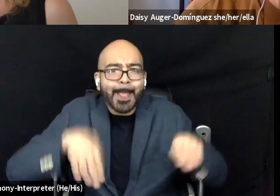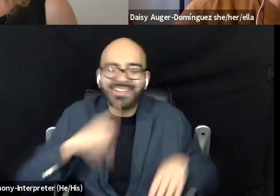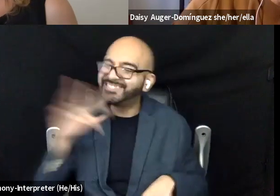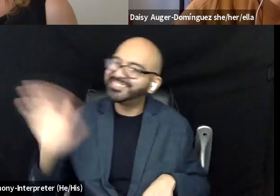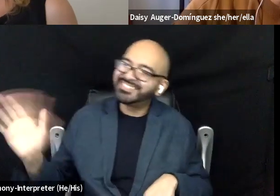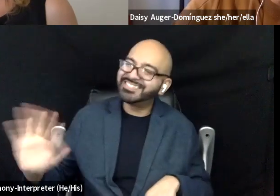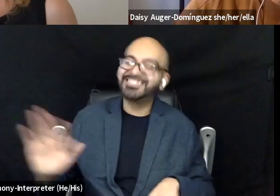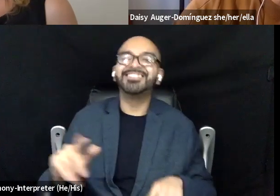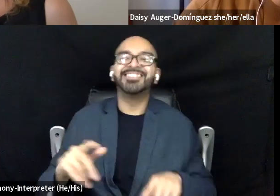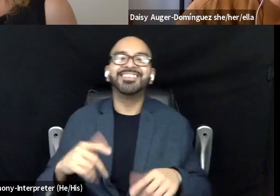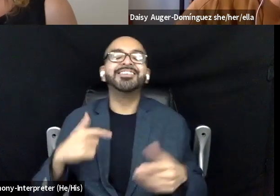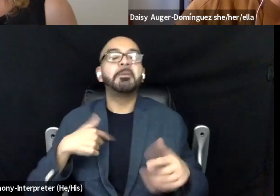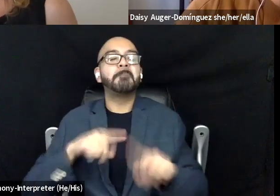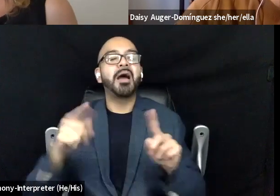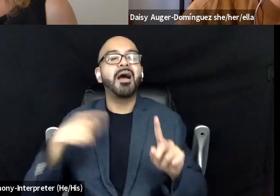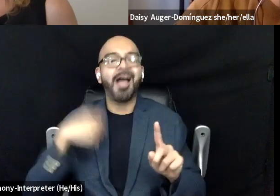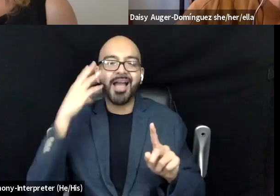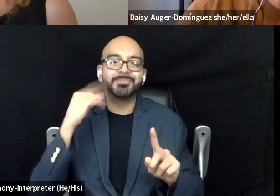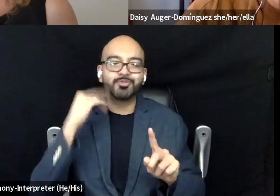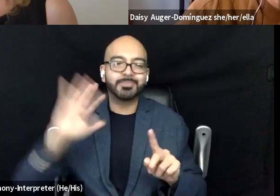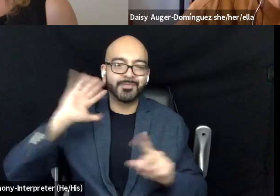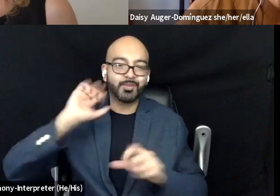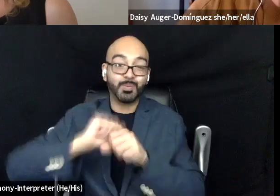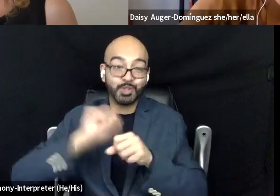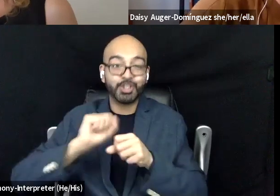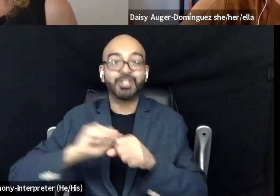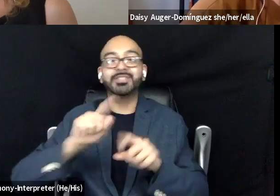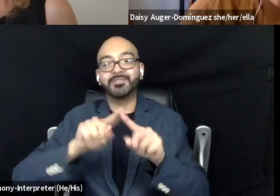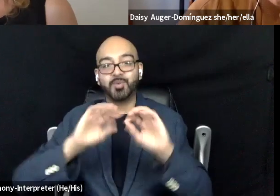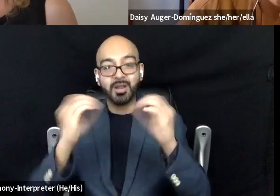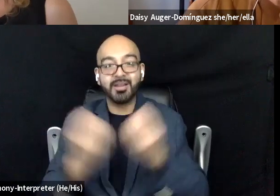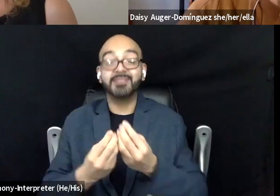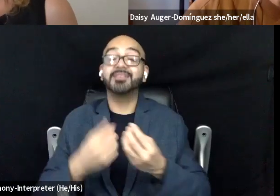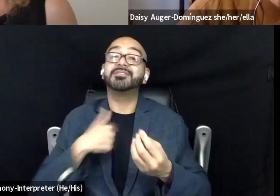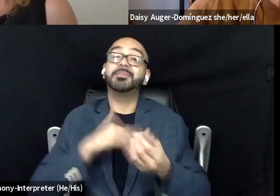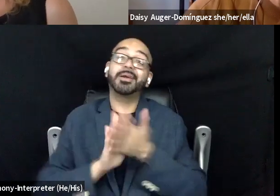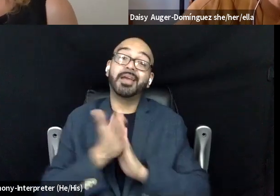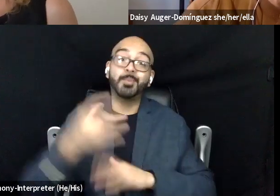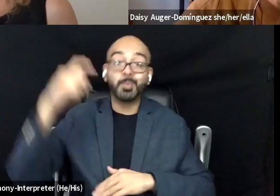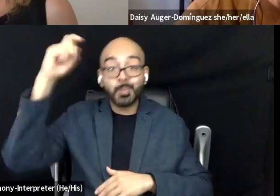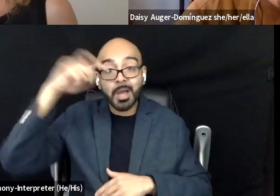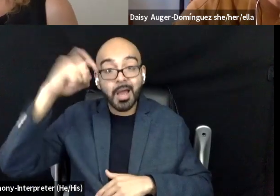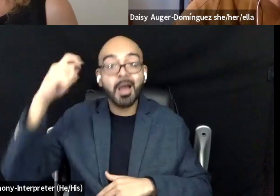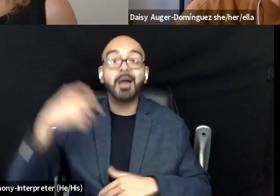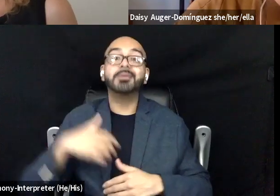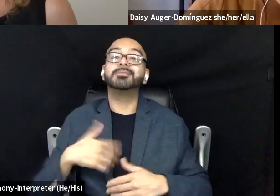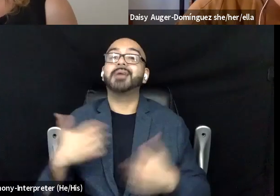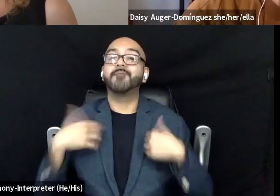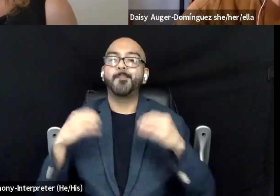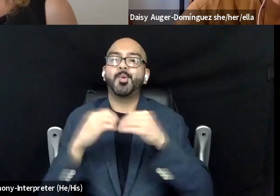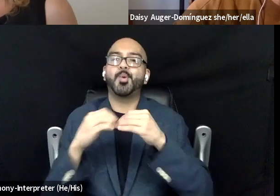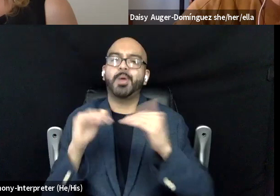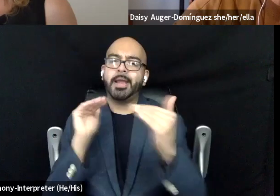where as I've become wiser and frankly gained more equity and power in organizations, I've been able to